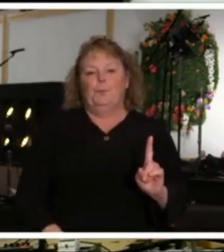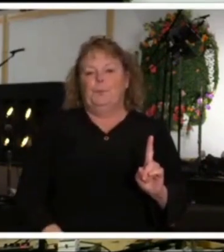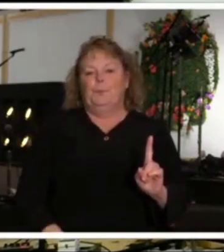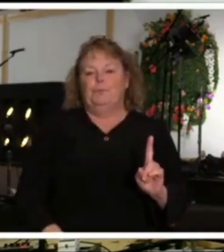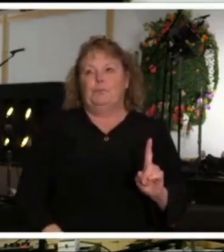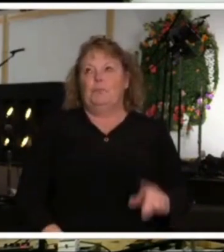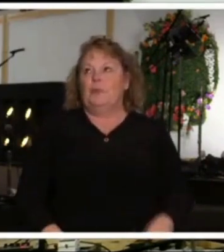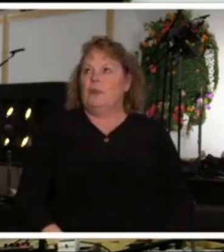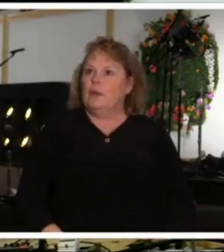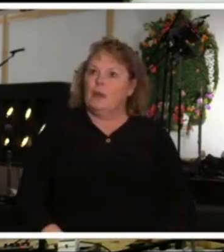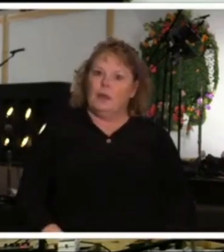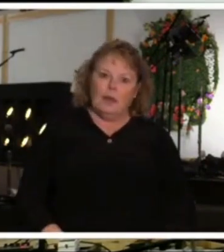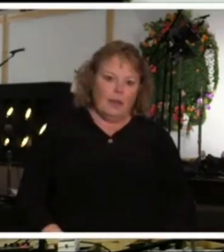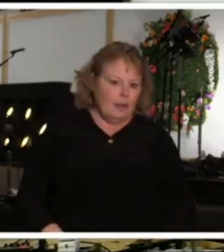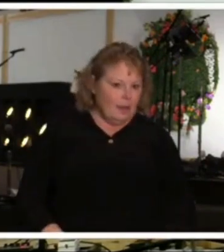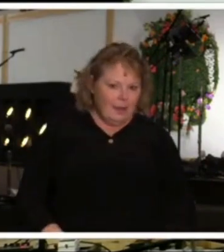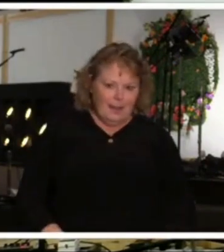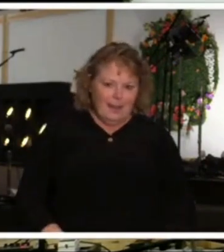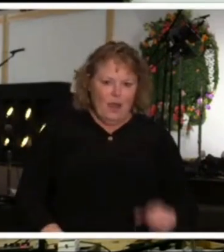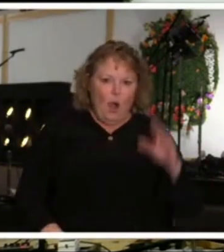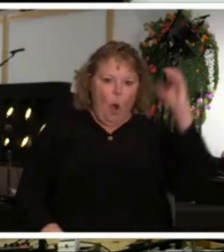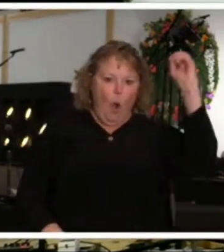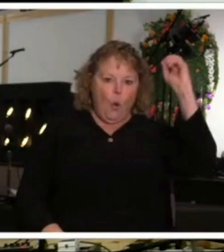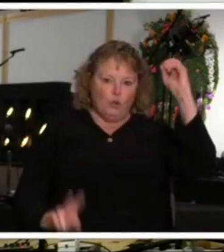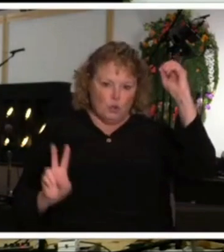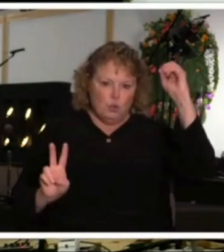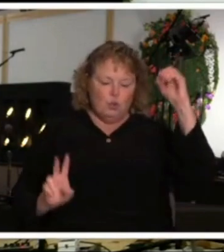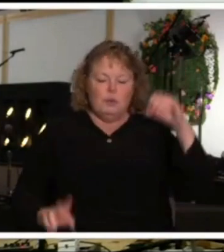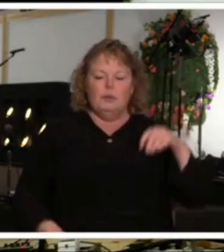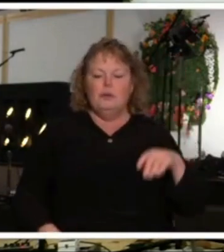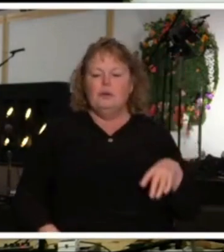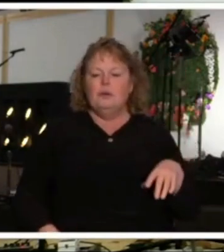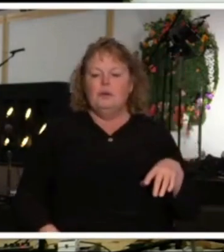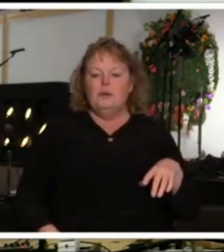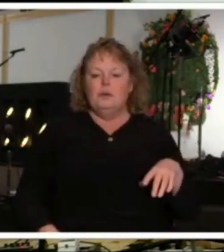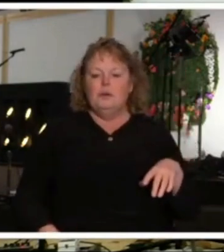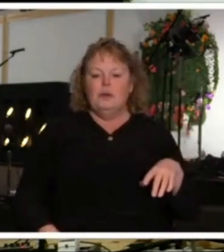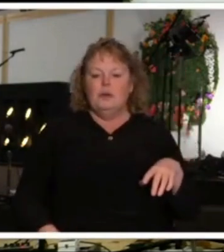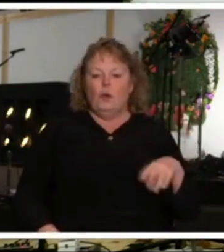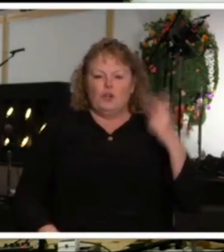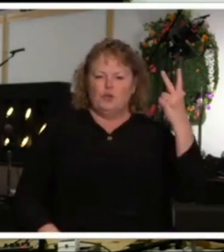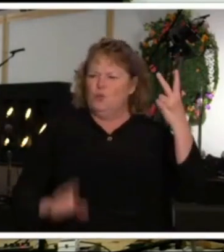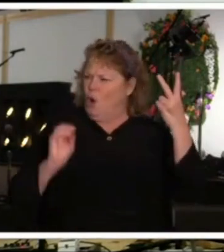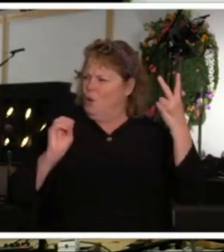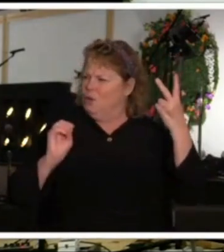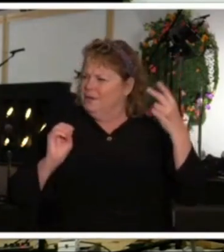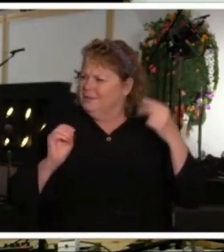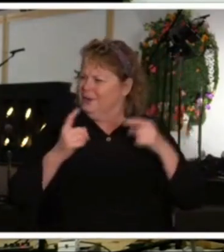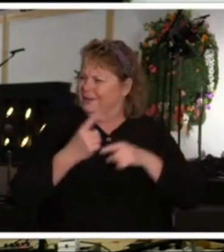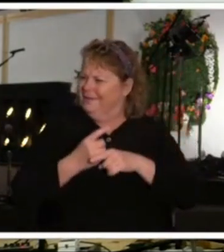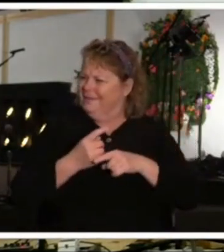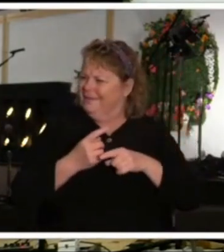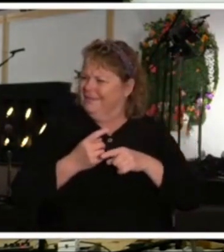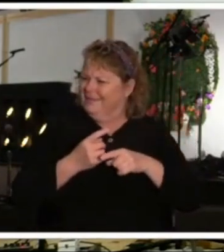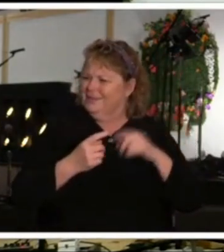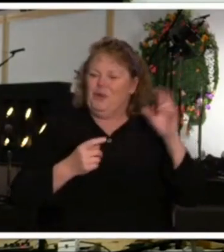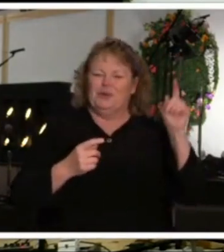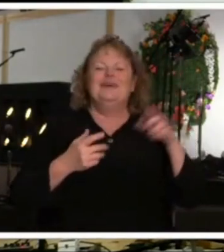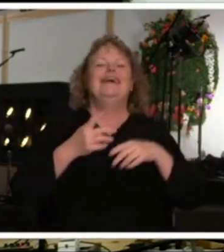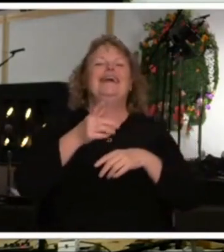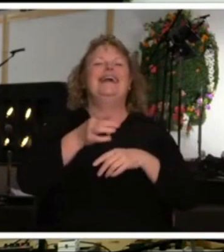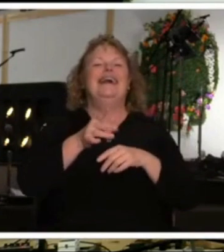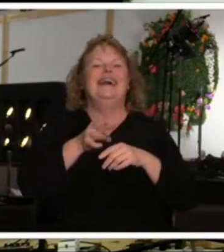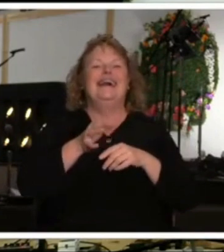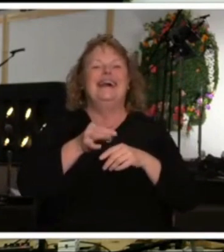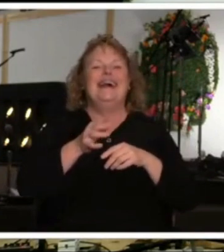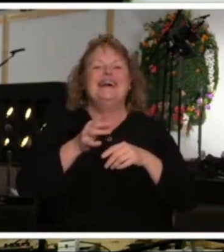So now he's 0-2. Jesse probably started off. He was smiling. He was happy. Oh, he didn't take my first two. So